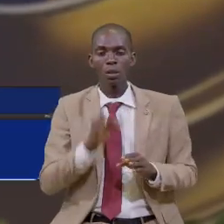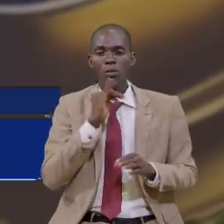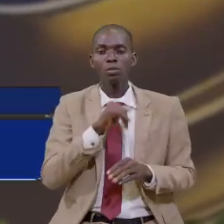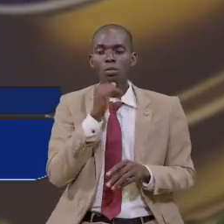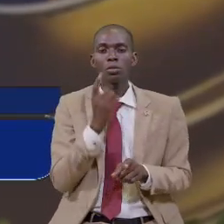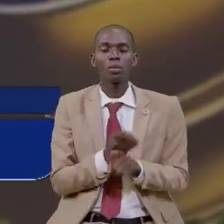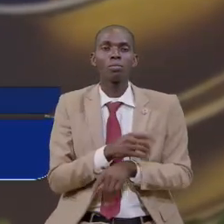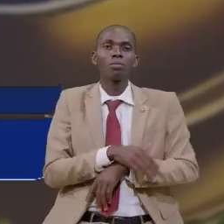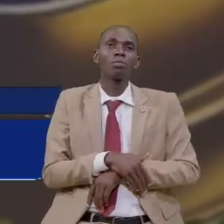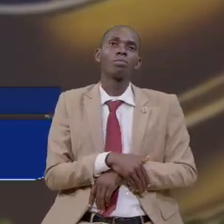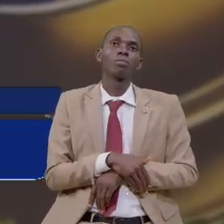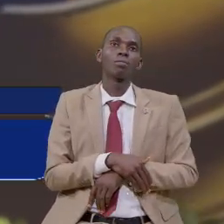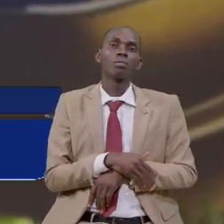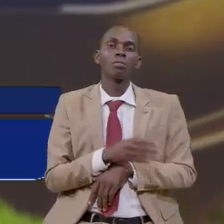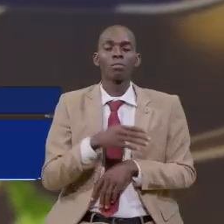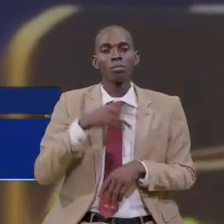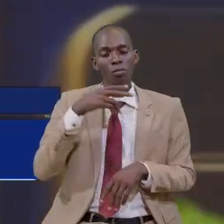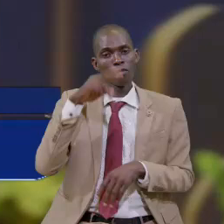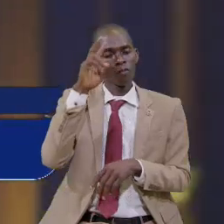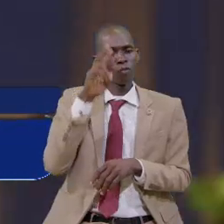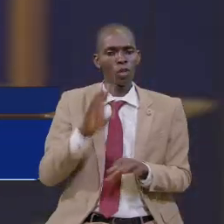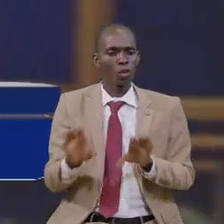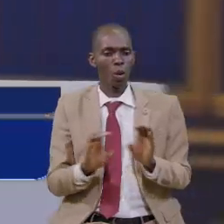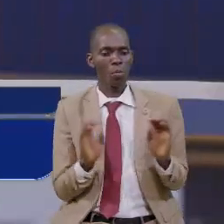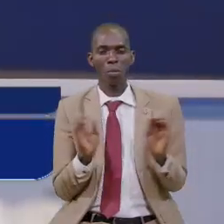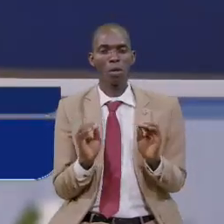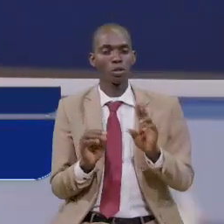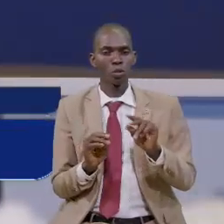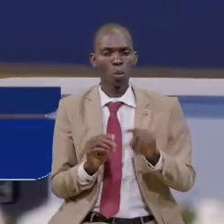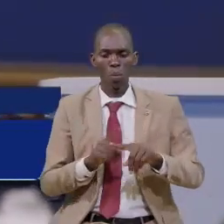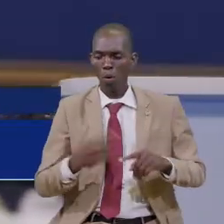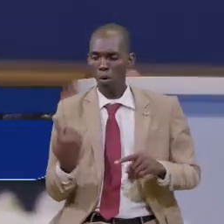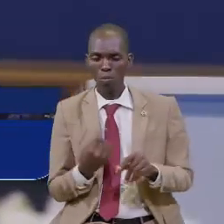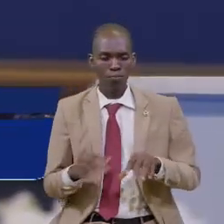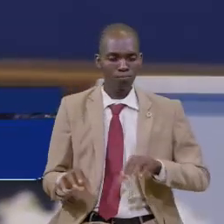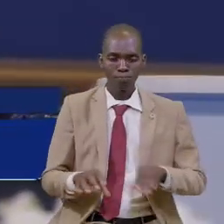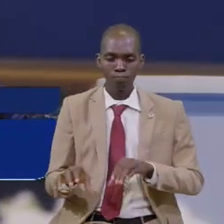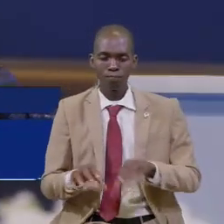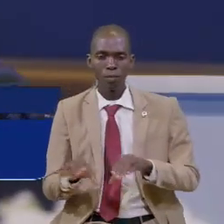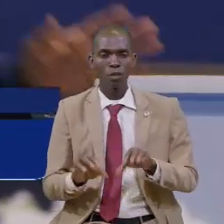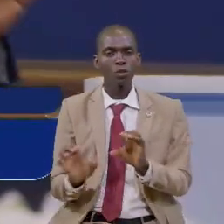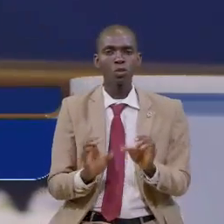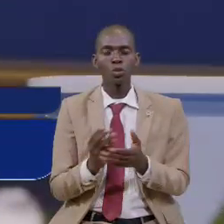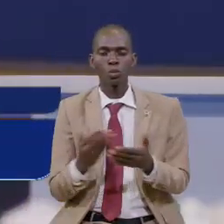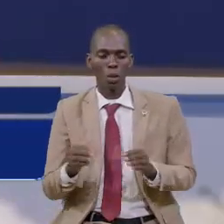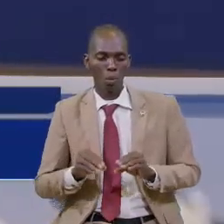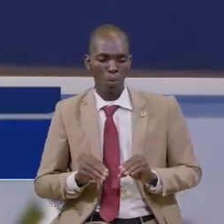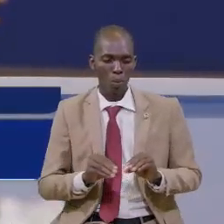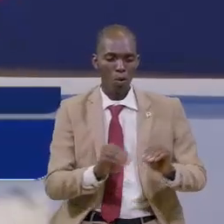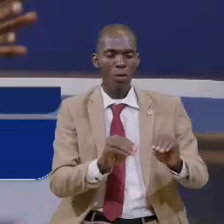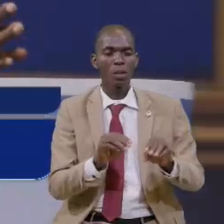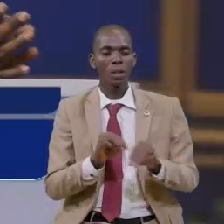It's not tying his leg. He is moving. He is moving in a path. And it must be